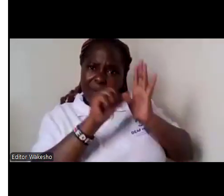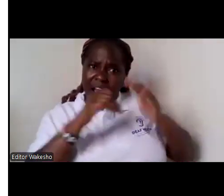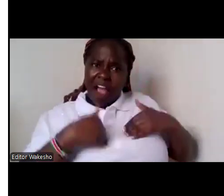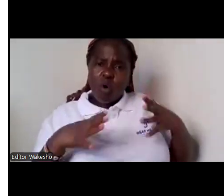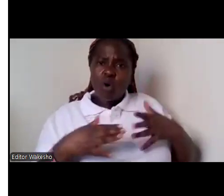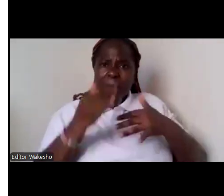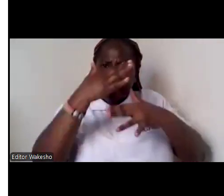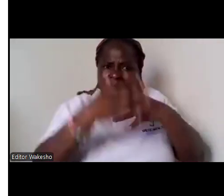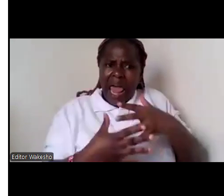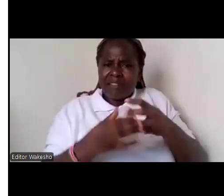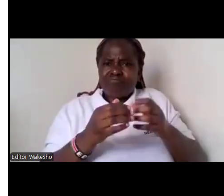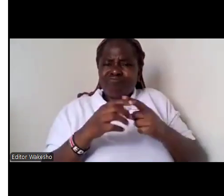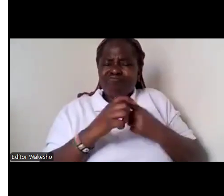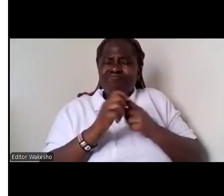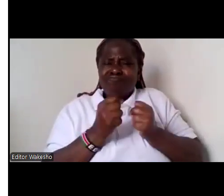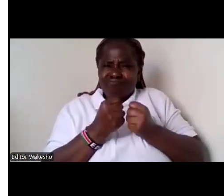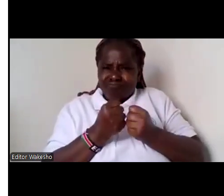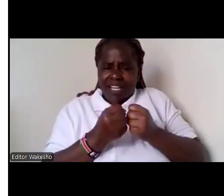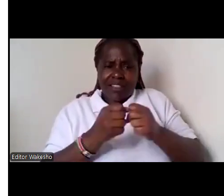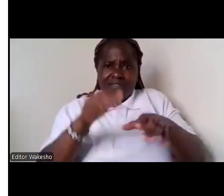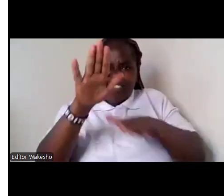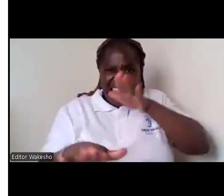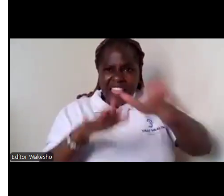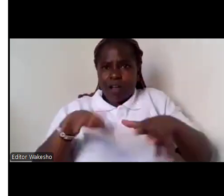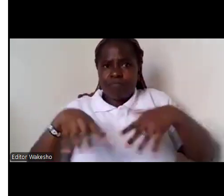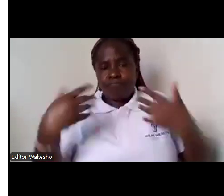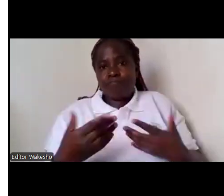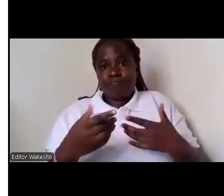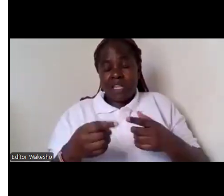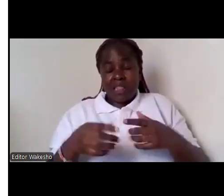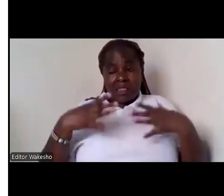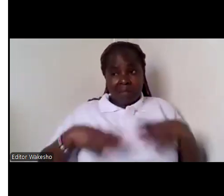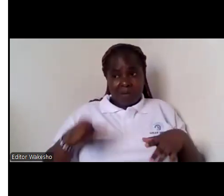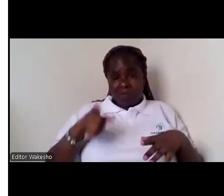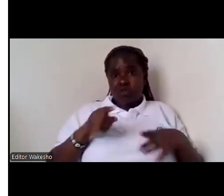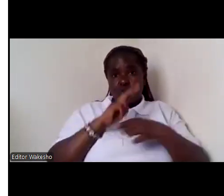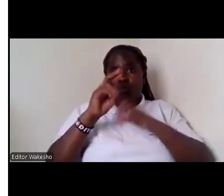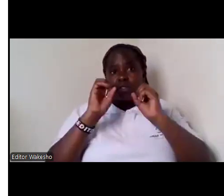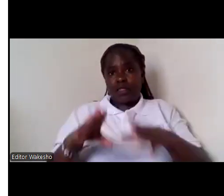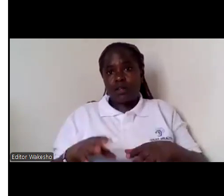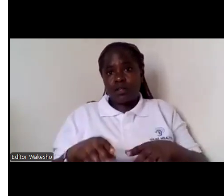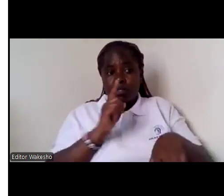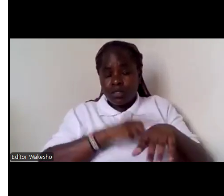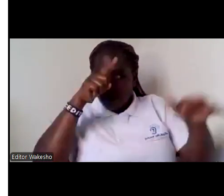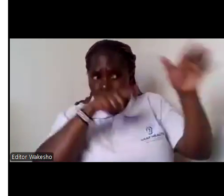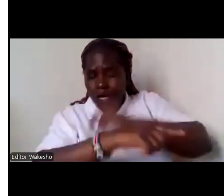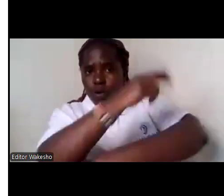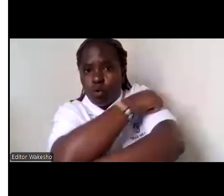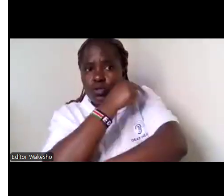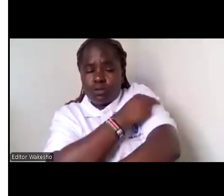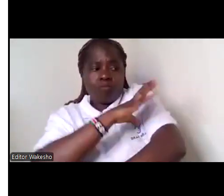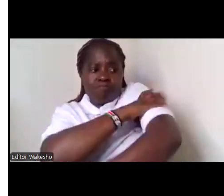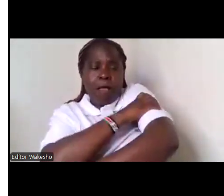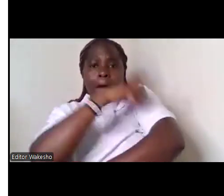lungs, the doctor will ask if you ever had high blood pressure. So we'll also check your pressure with the machine. We'll ask you if you ever